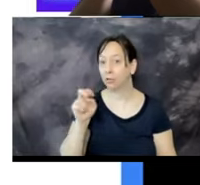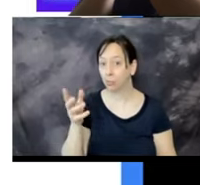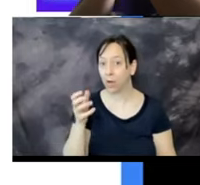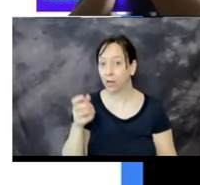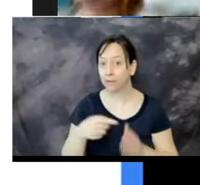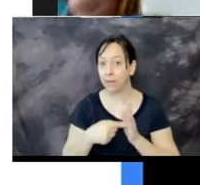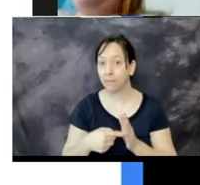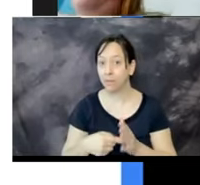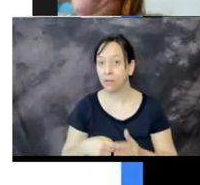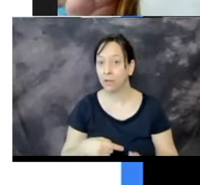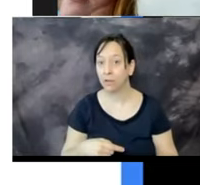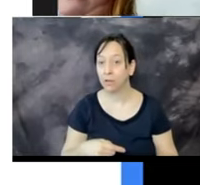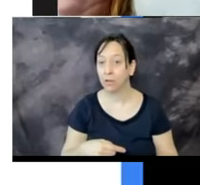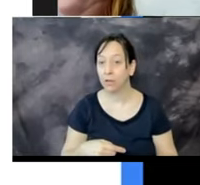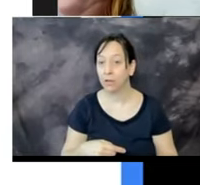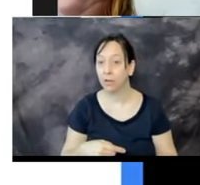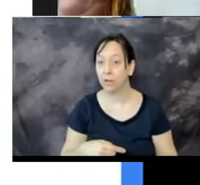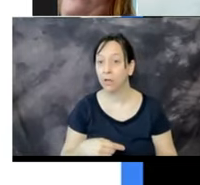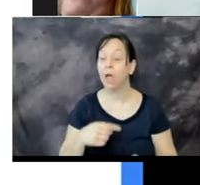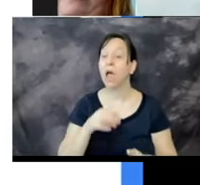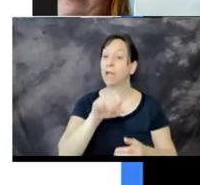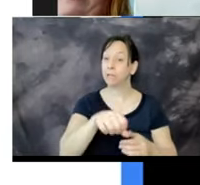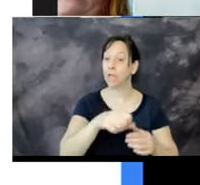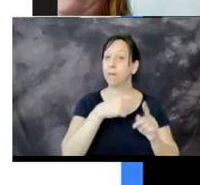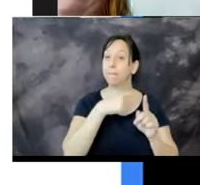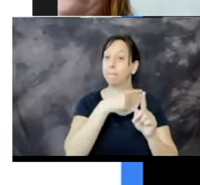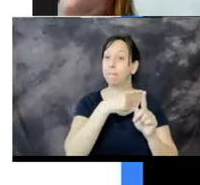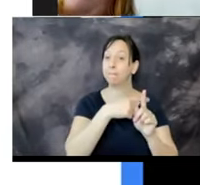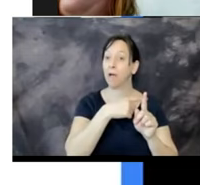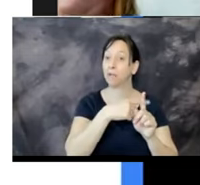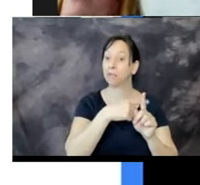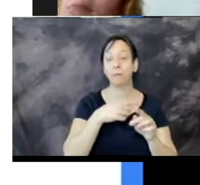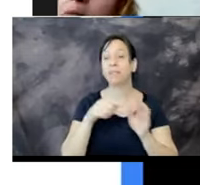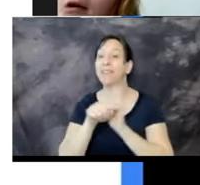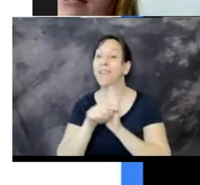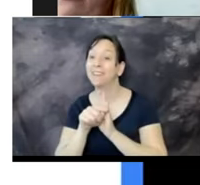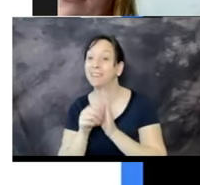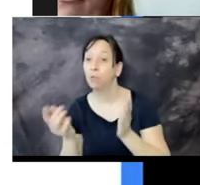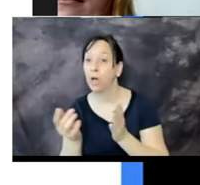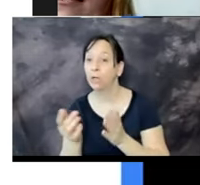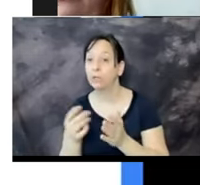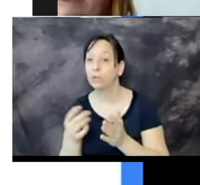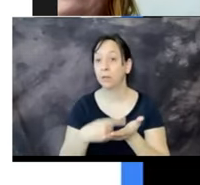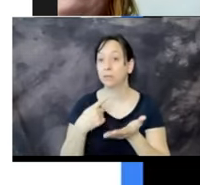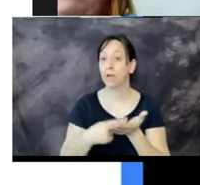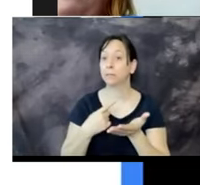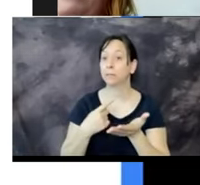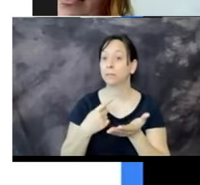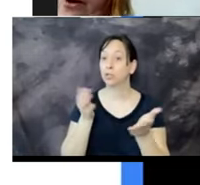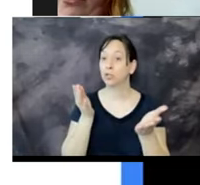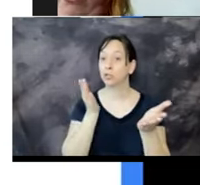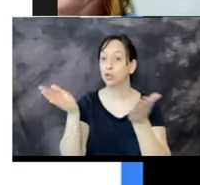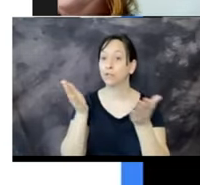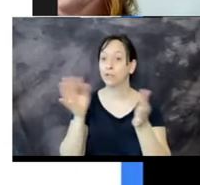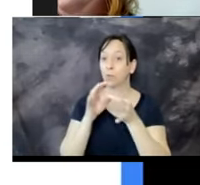Yeah. An example for like a positive, well, a negative is that sometimes when people get service coordinators, sometimes